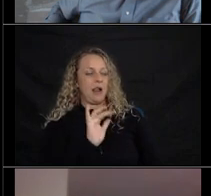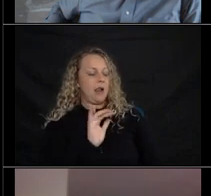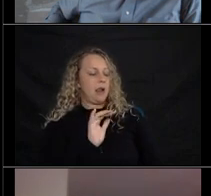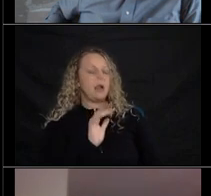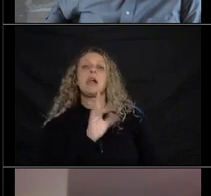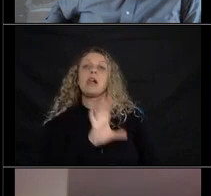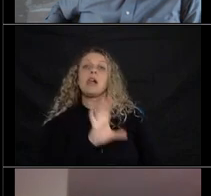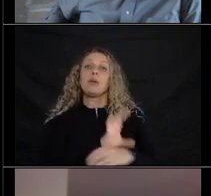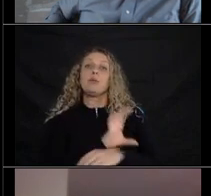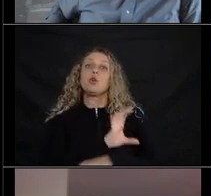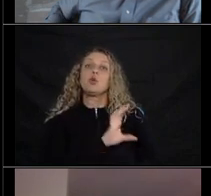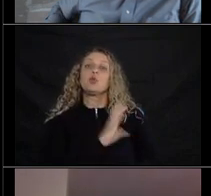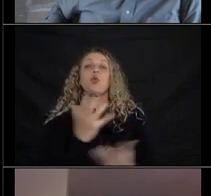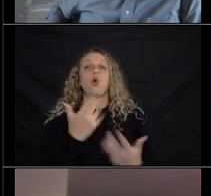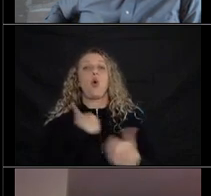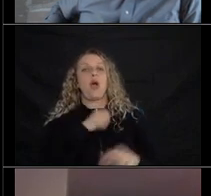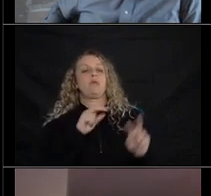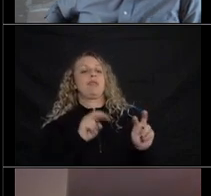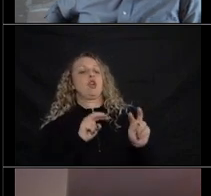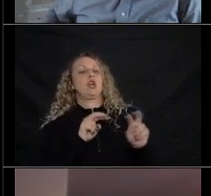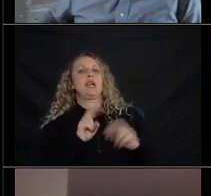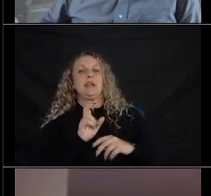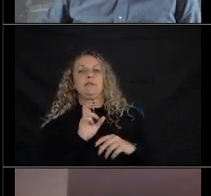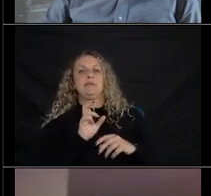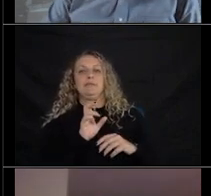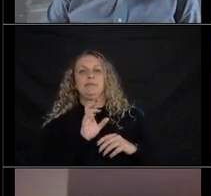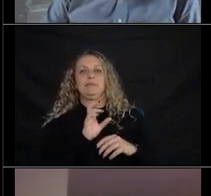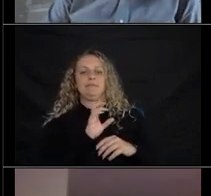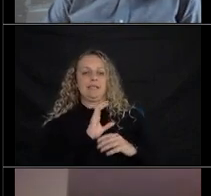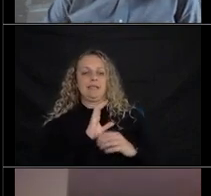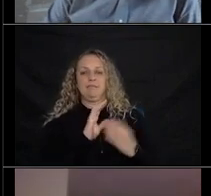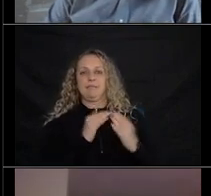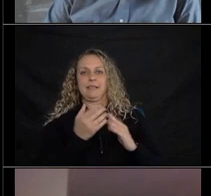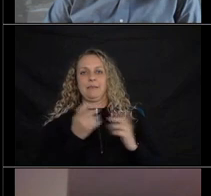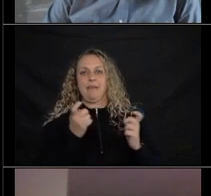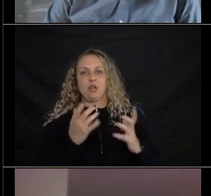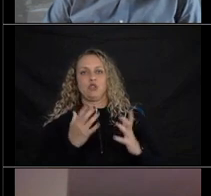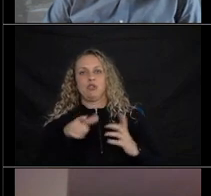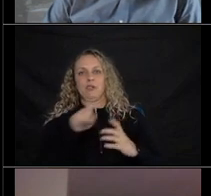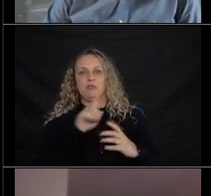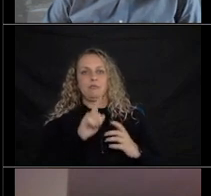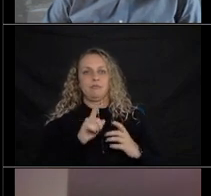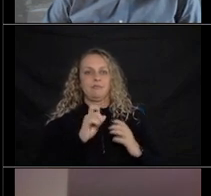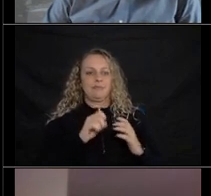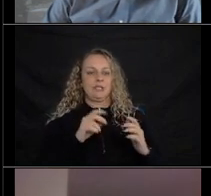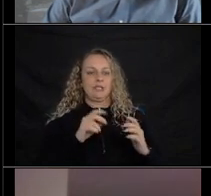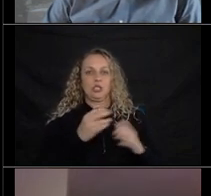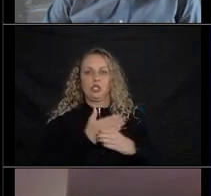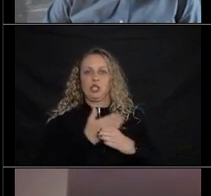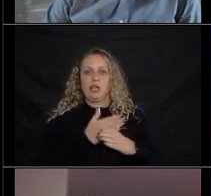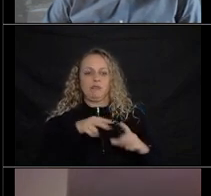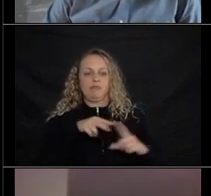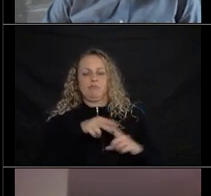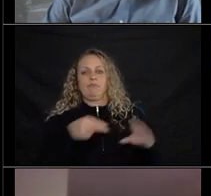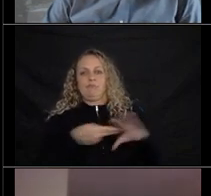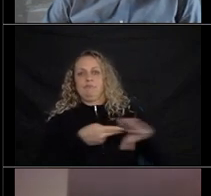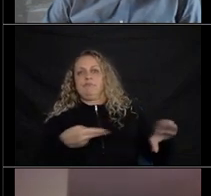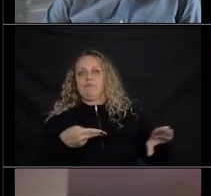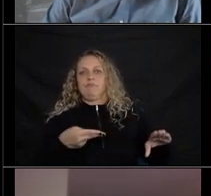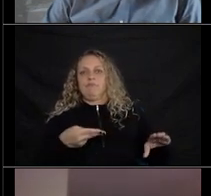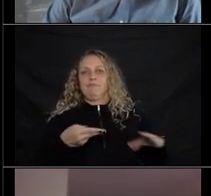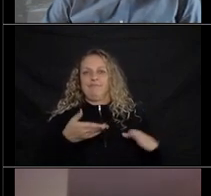a computer. So I was looking at the city manager's shared drive, and so looking back at the 2003 study of